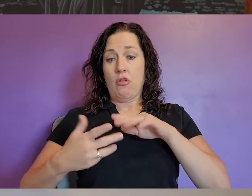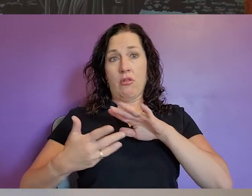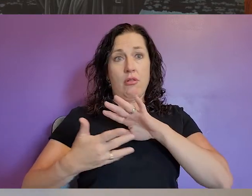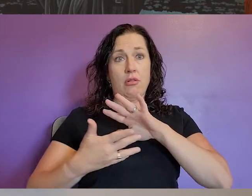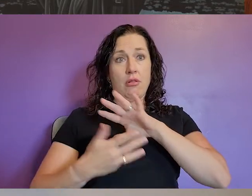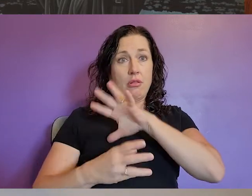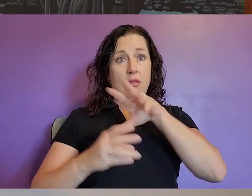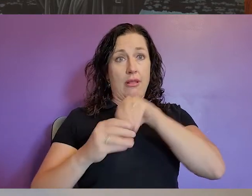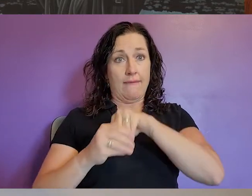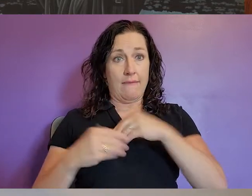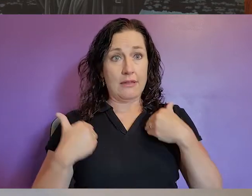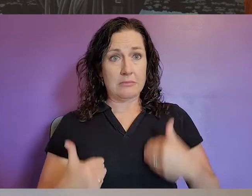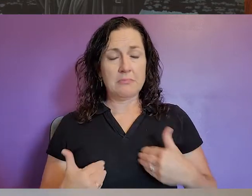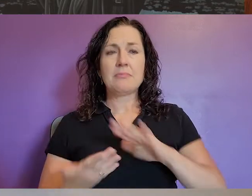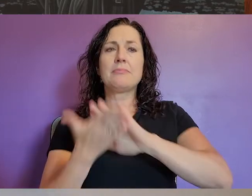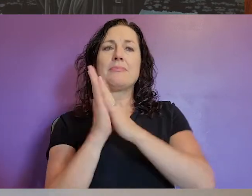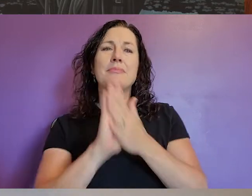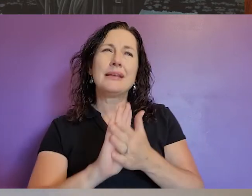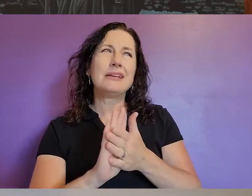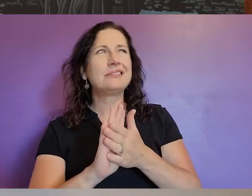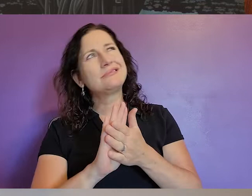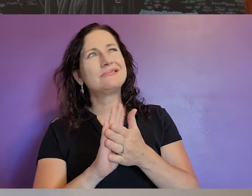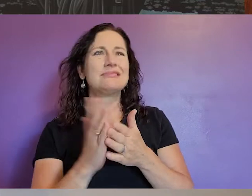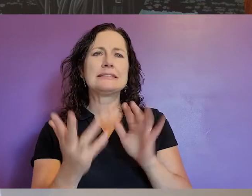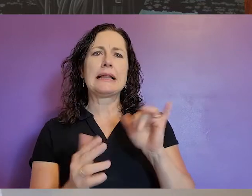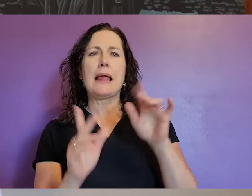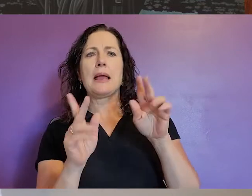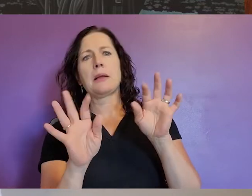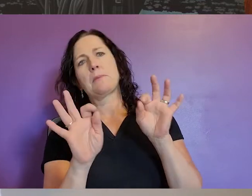it becomes more perfect as a human being.